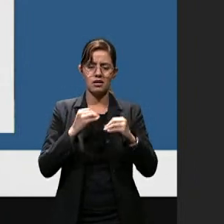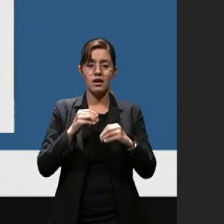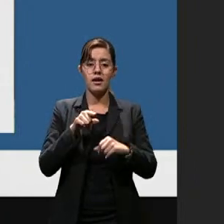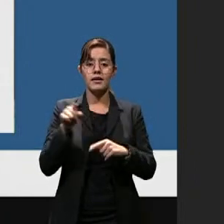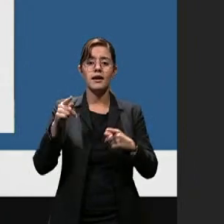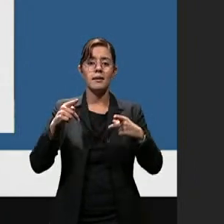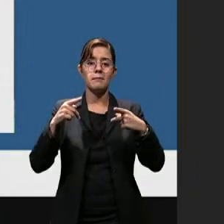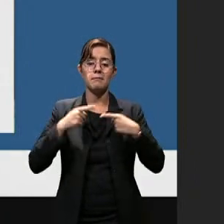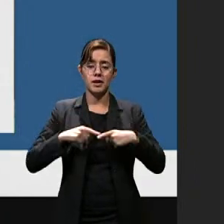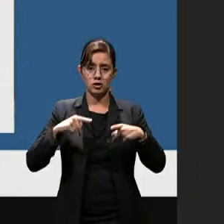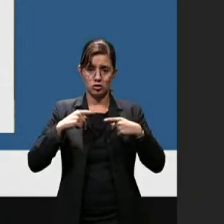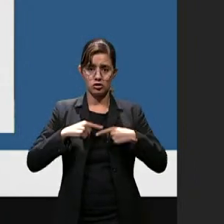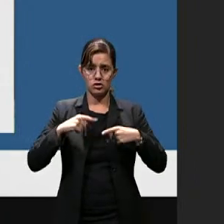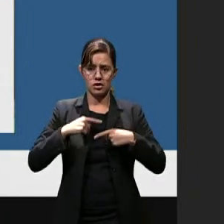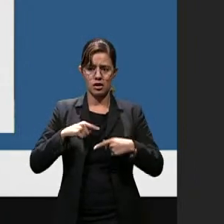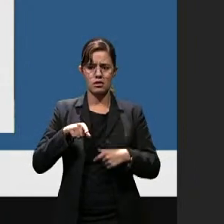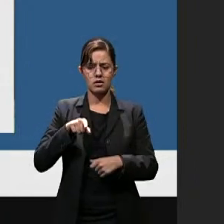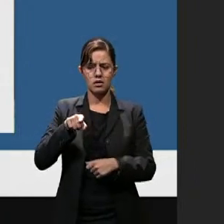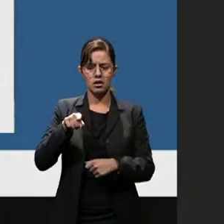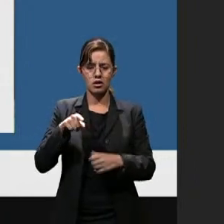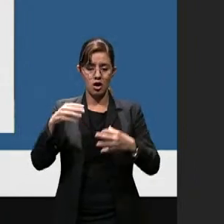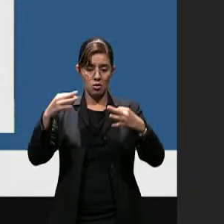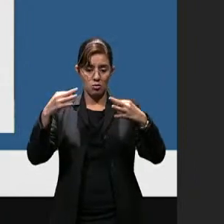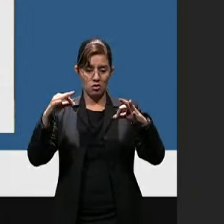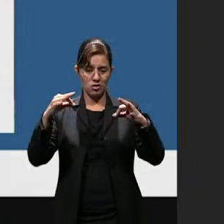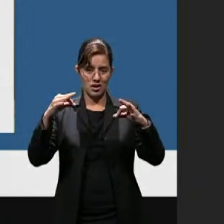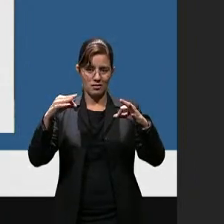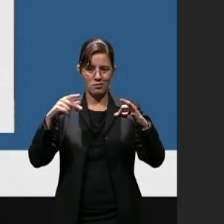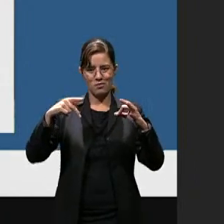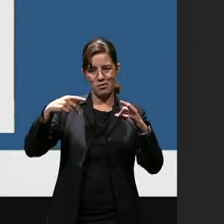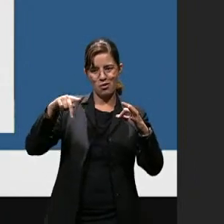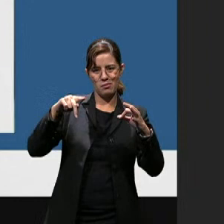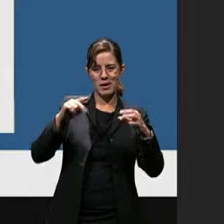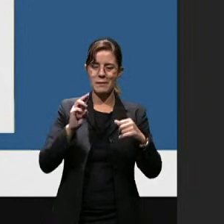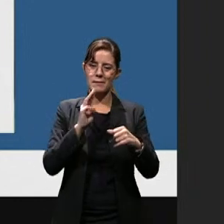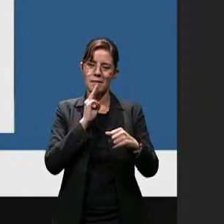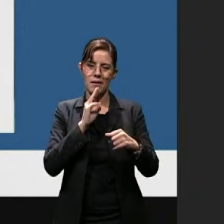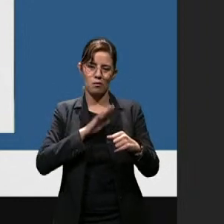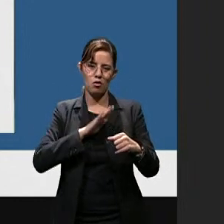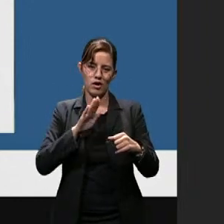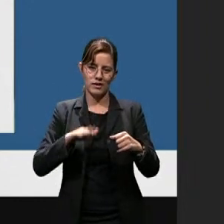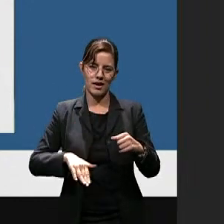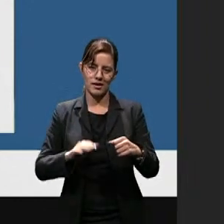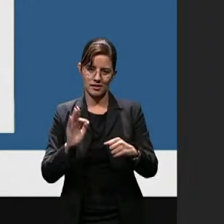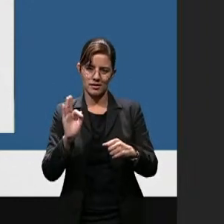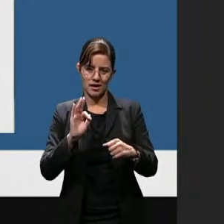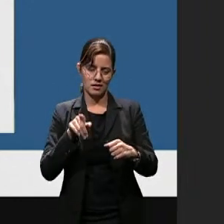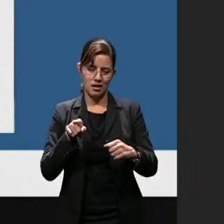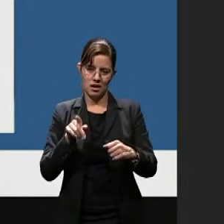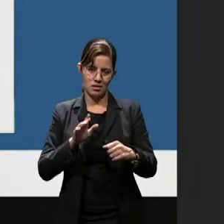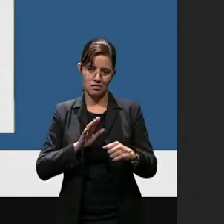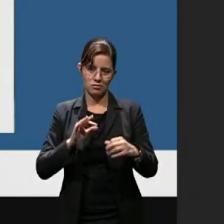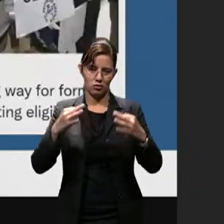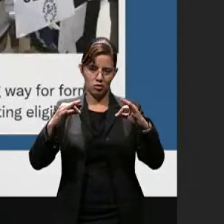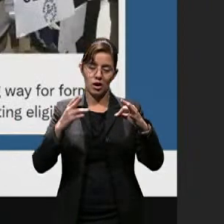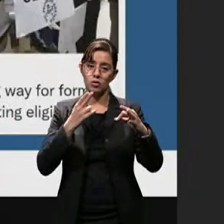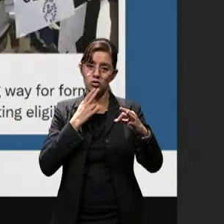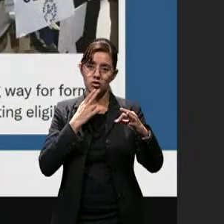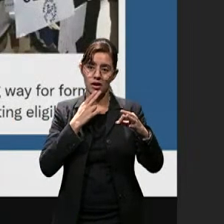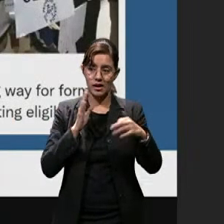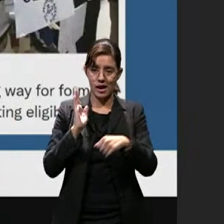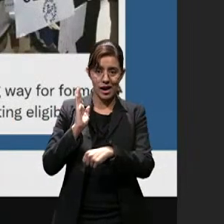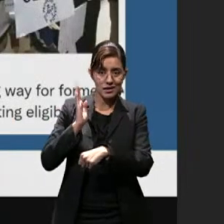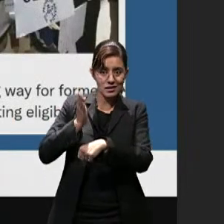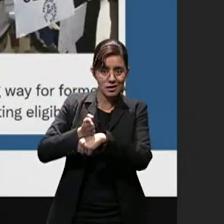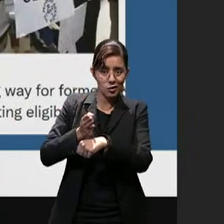ballot were let off with minimal charges. However, in a state like Florida, where they